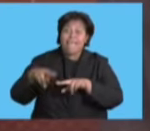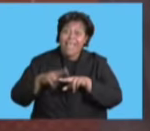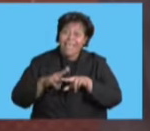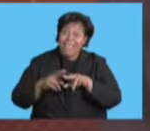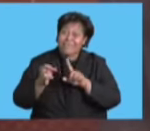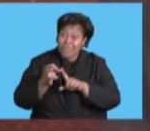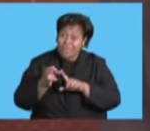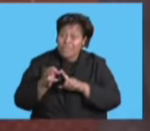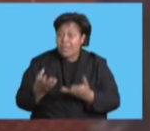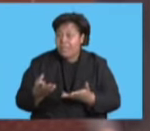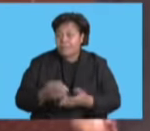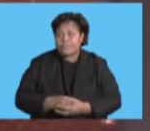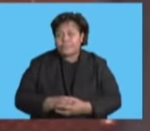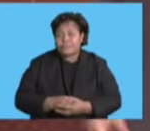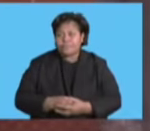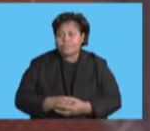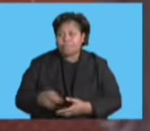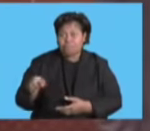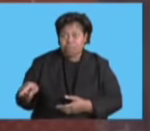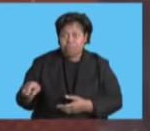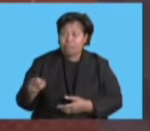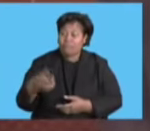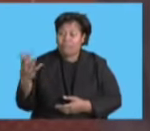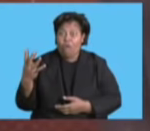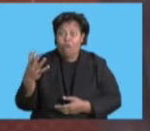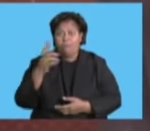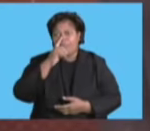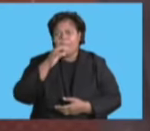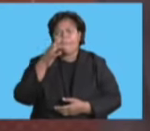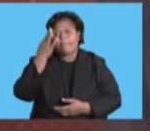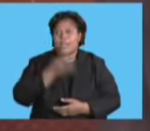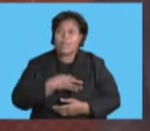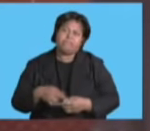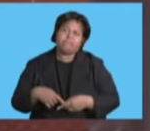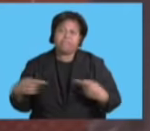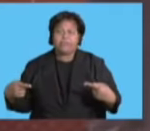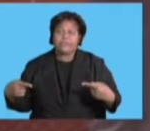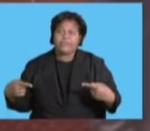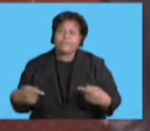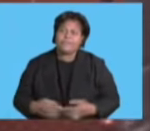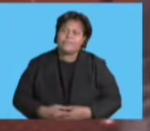Mr. Speaker, who believe the contrary.